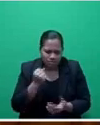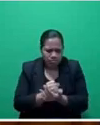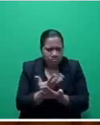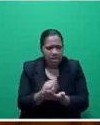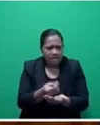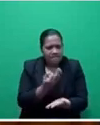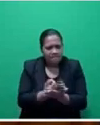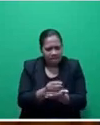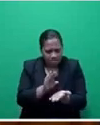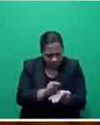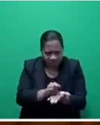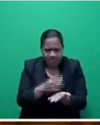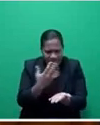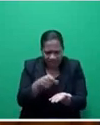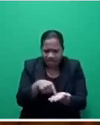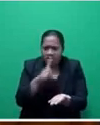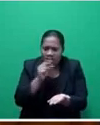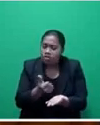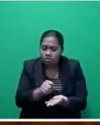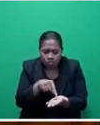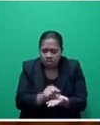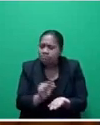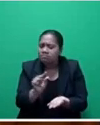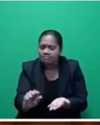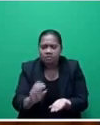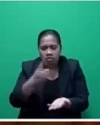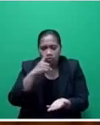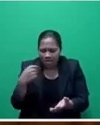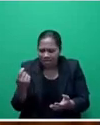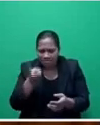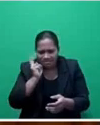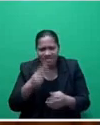they could use some of that to rehabilitate some of the schools there.